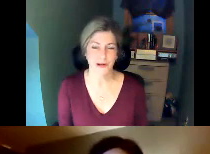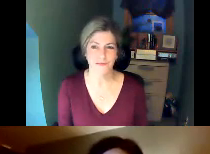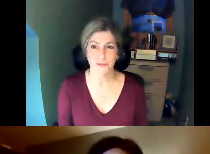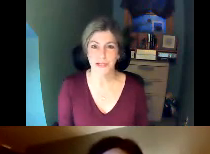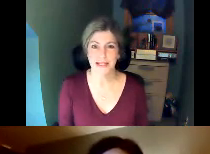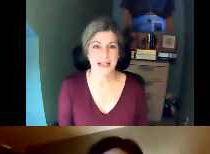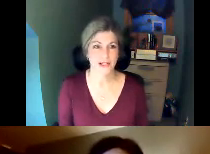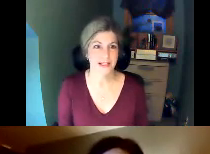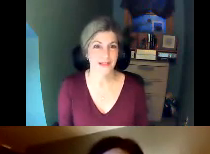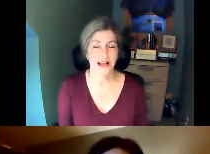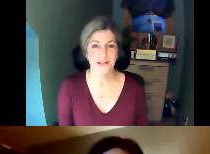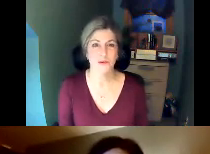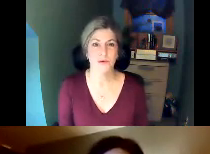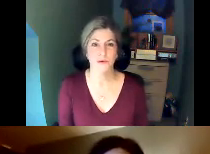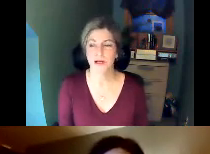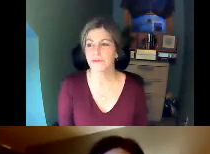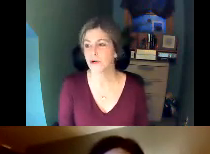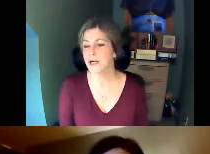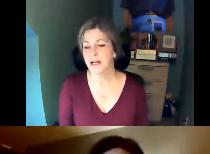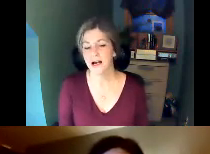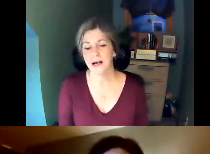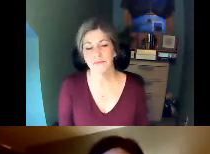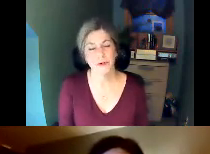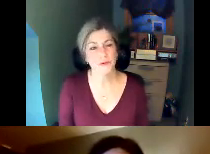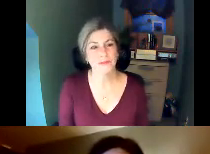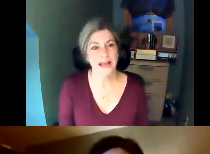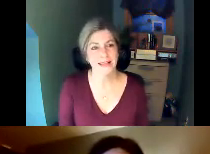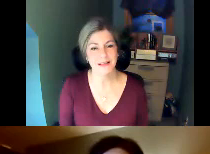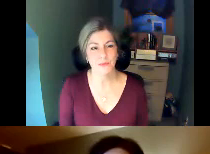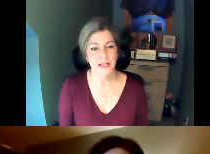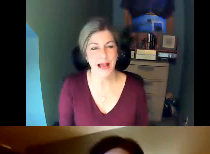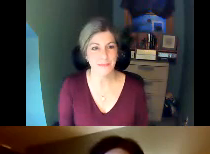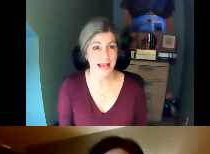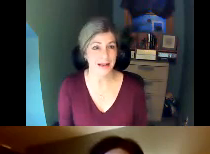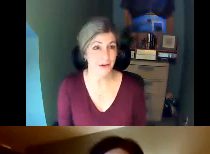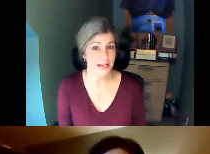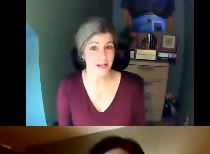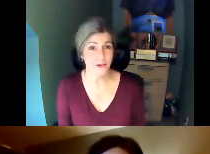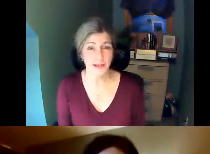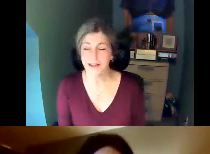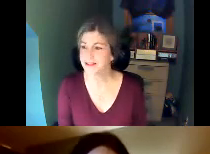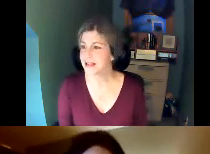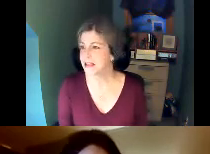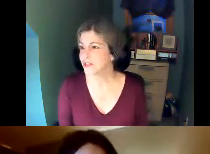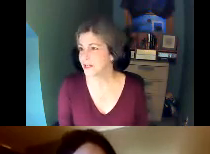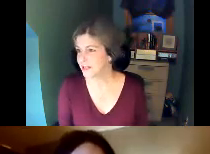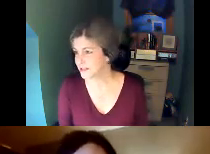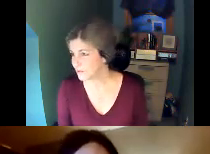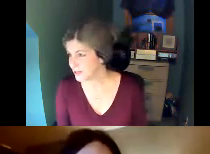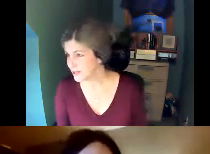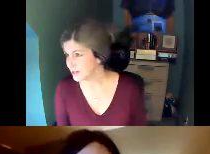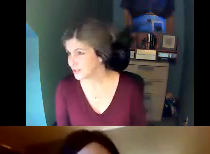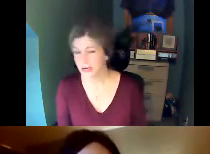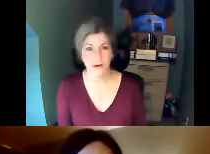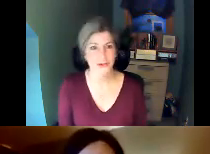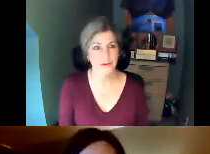to one of her presentations at the high school or one of her virtual events, and we're so happy to have her here with us. She is